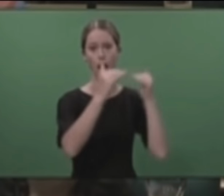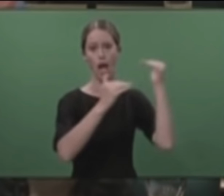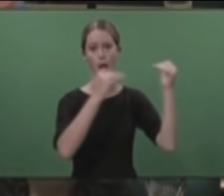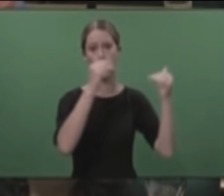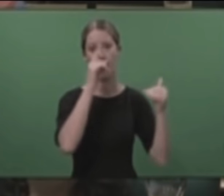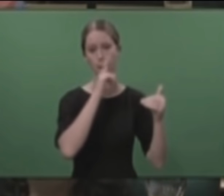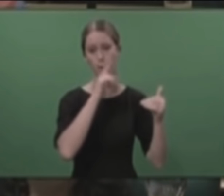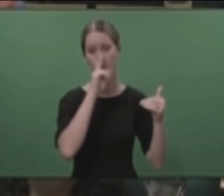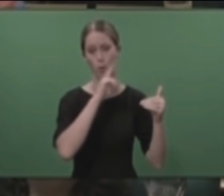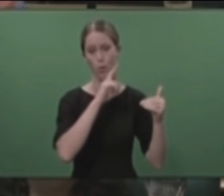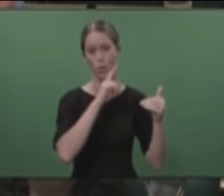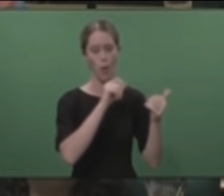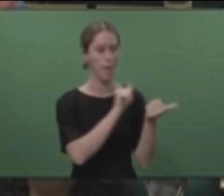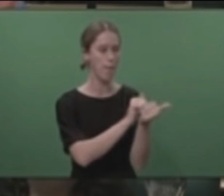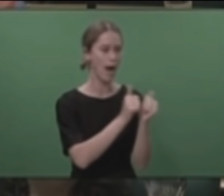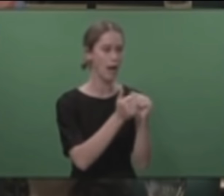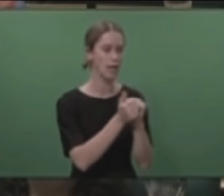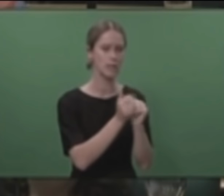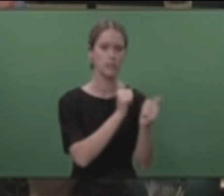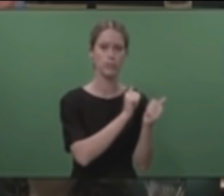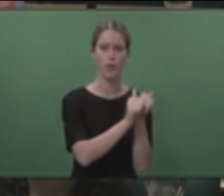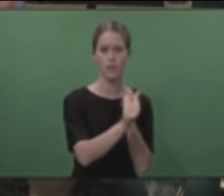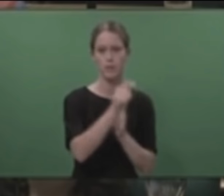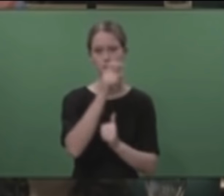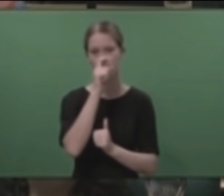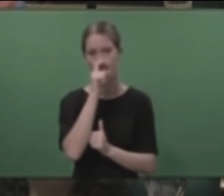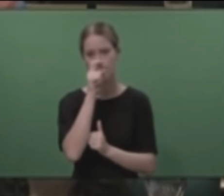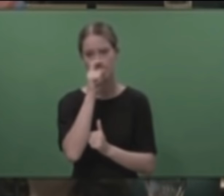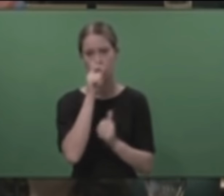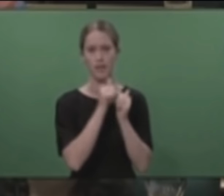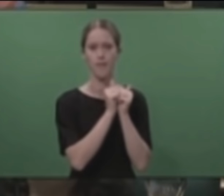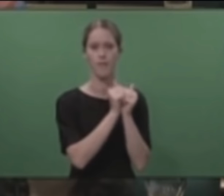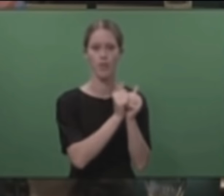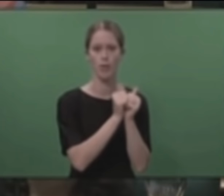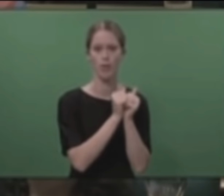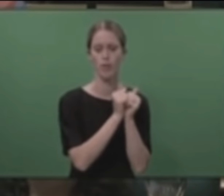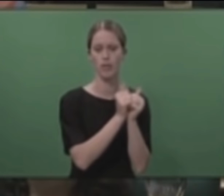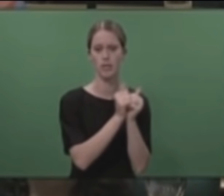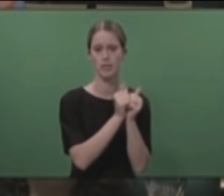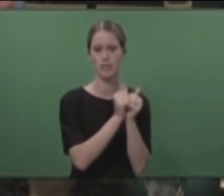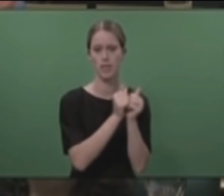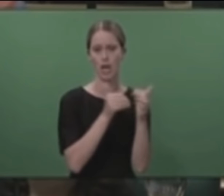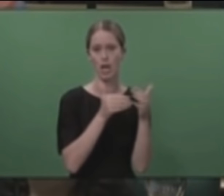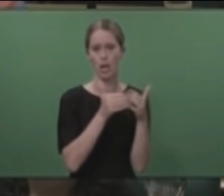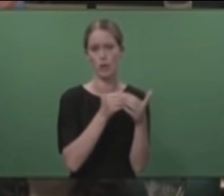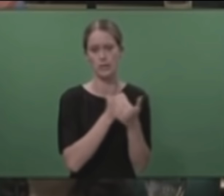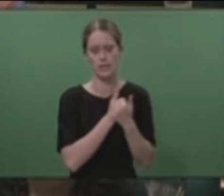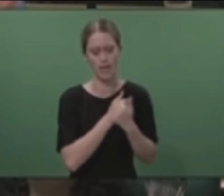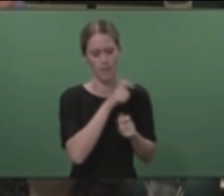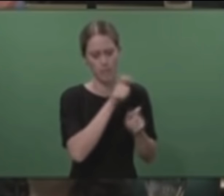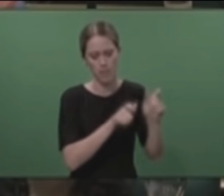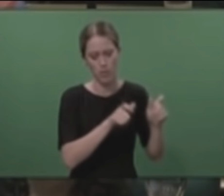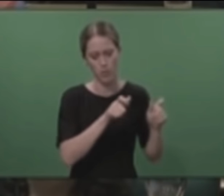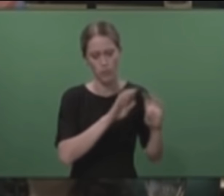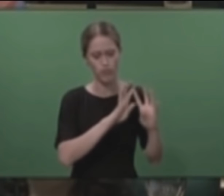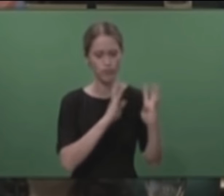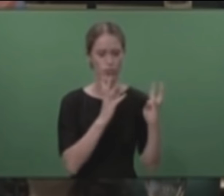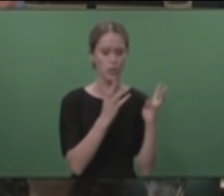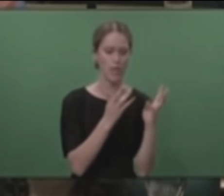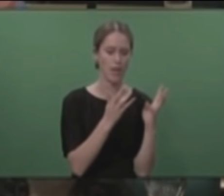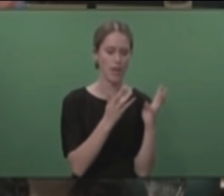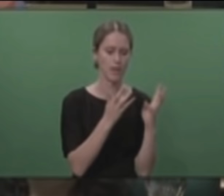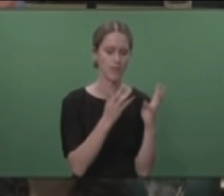elders, your partners and siblings, your friends and your closest loved ones. You